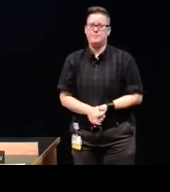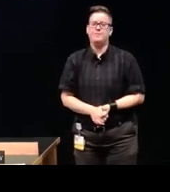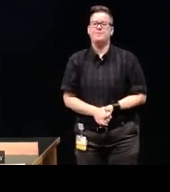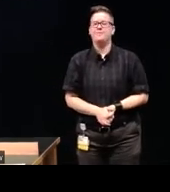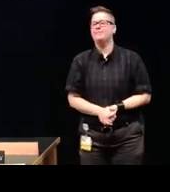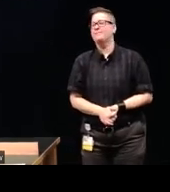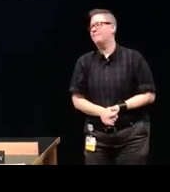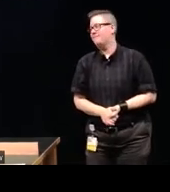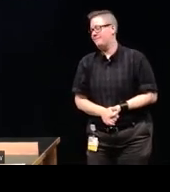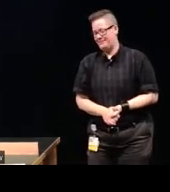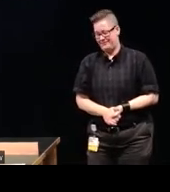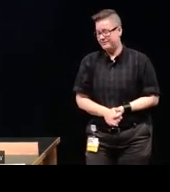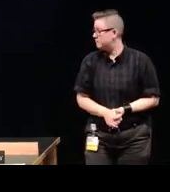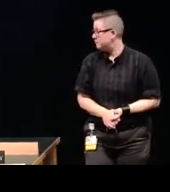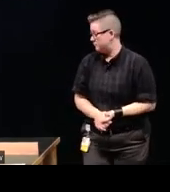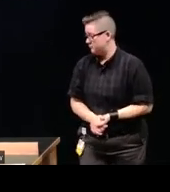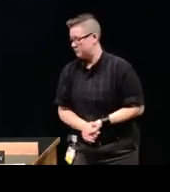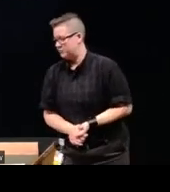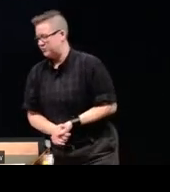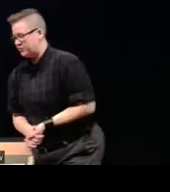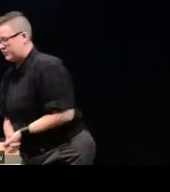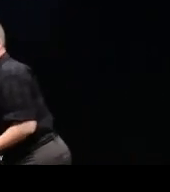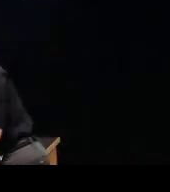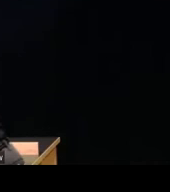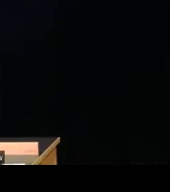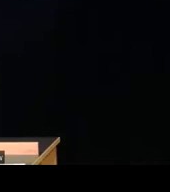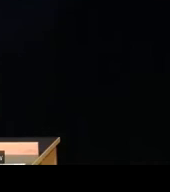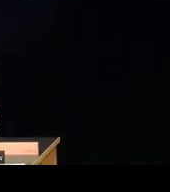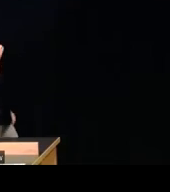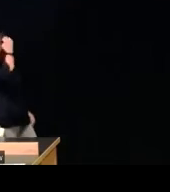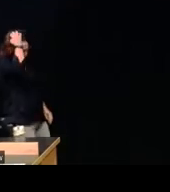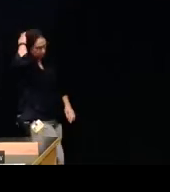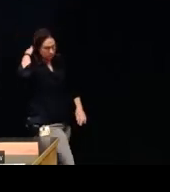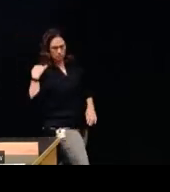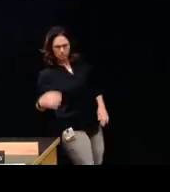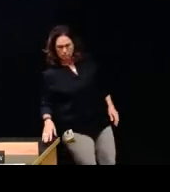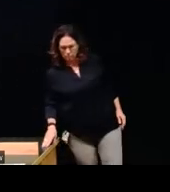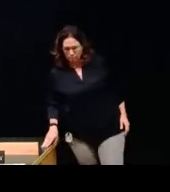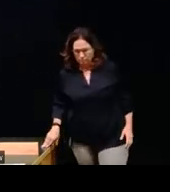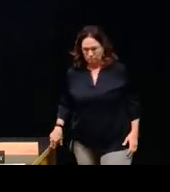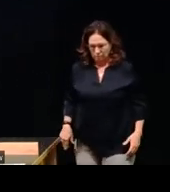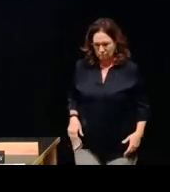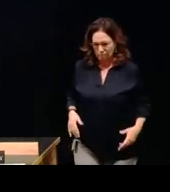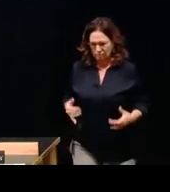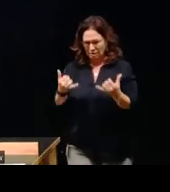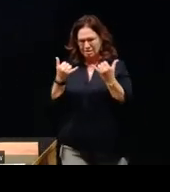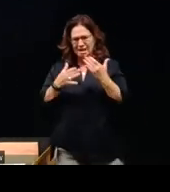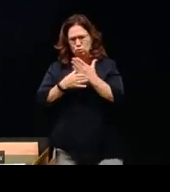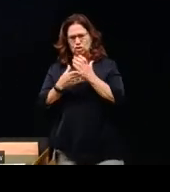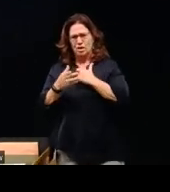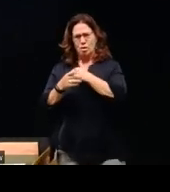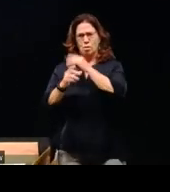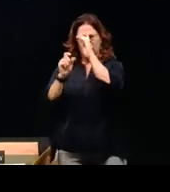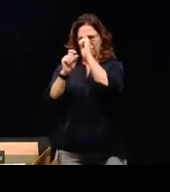So our programmatic vision is exactly that. And I'll share with you all a name that may be less